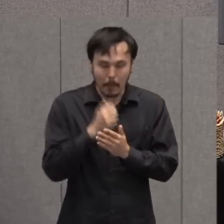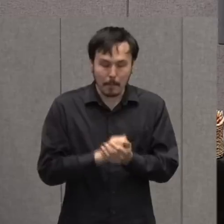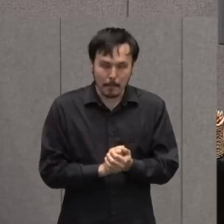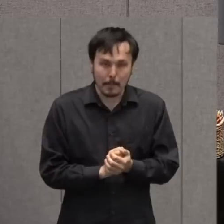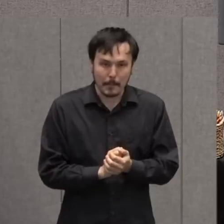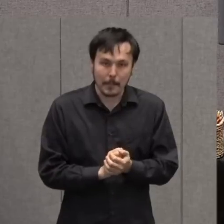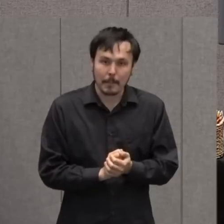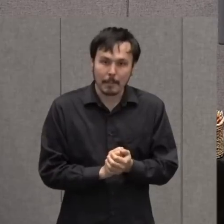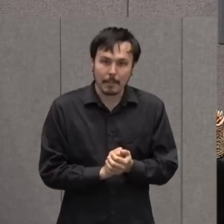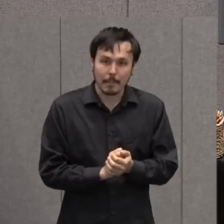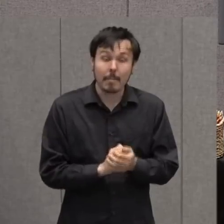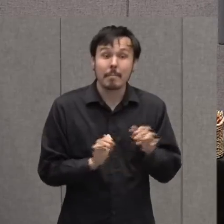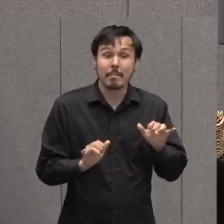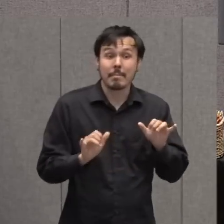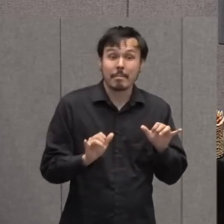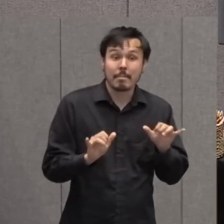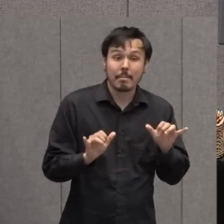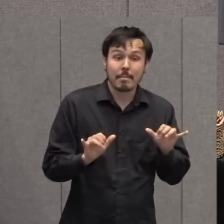Oh,